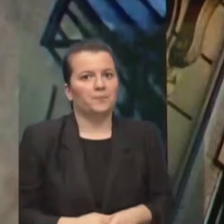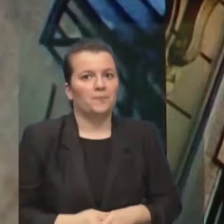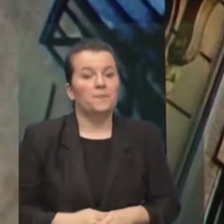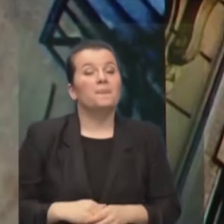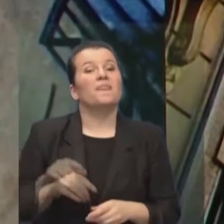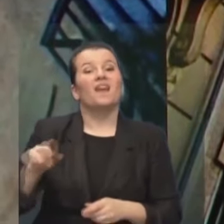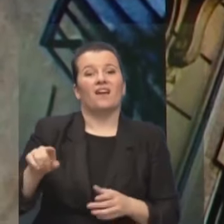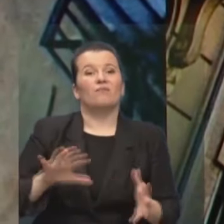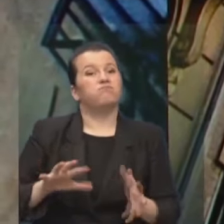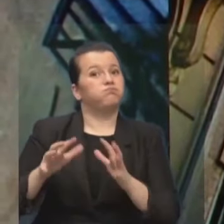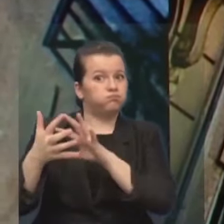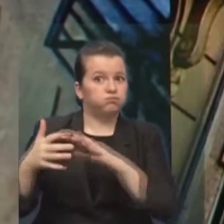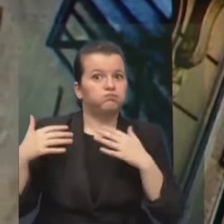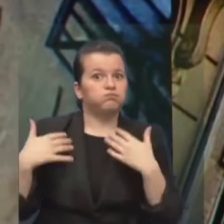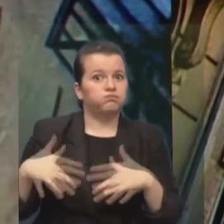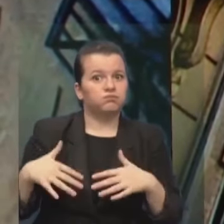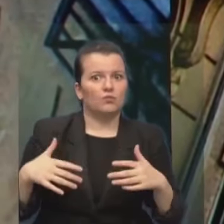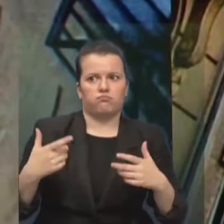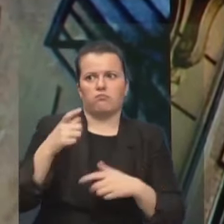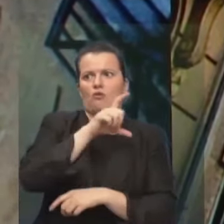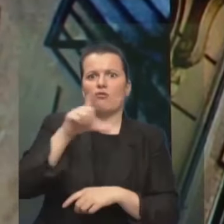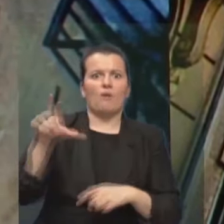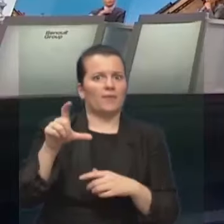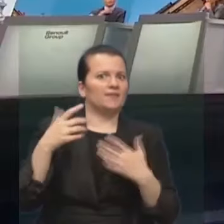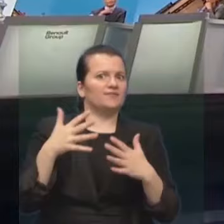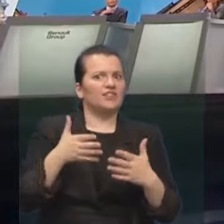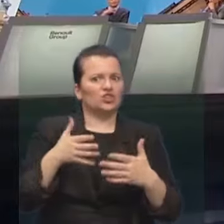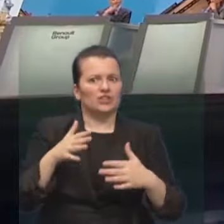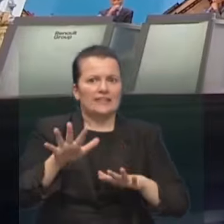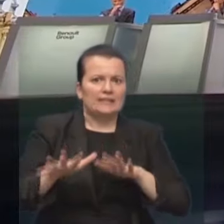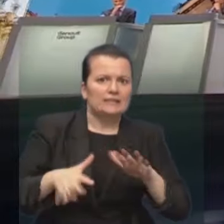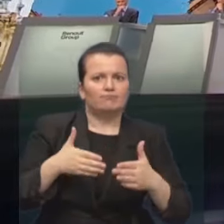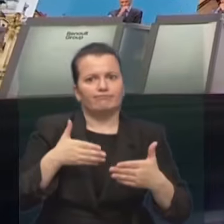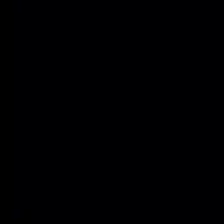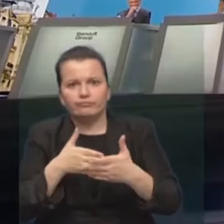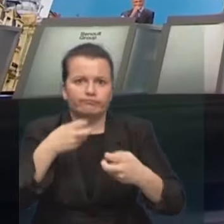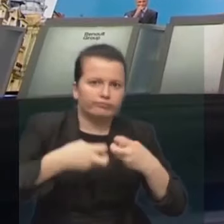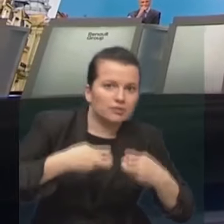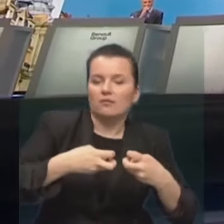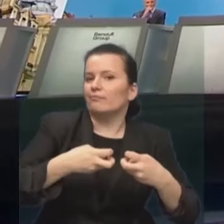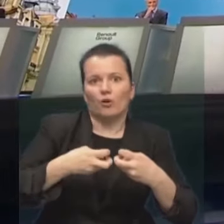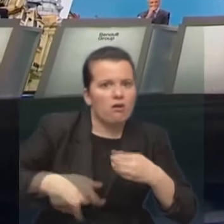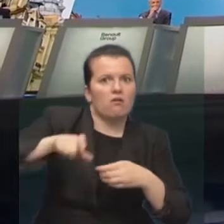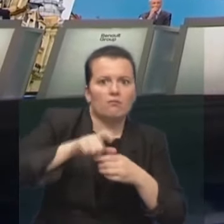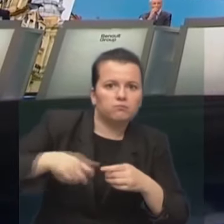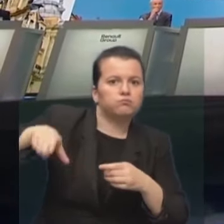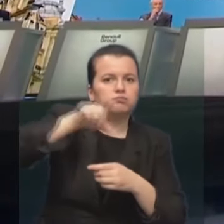Was intensify the company's challenges and therefore emphasize the need for